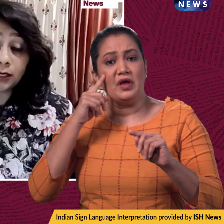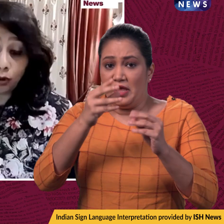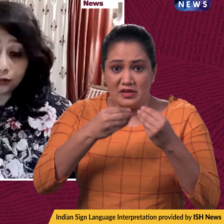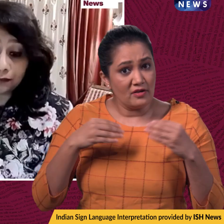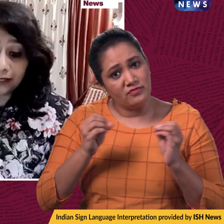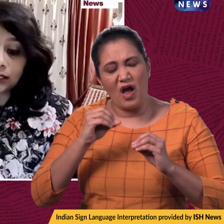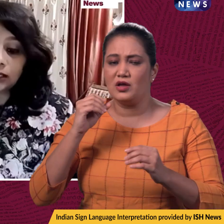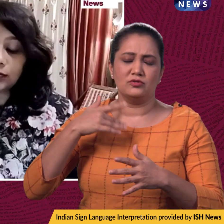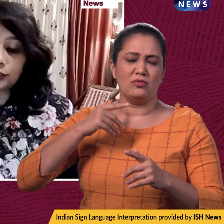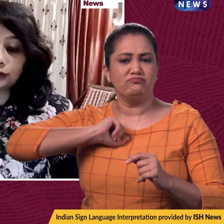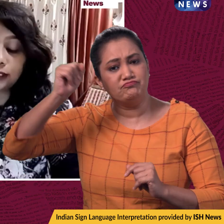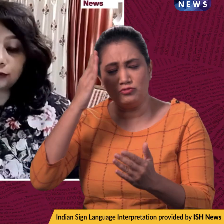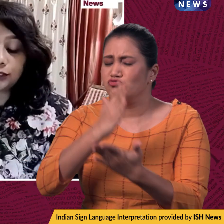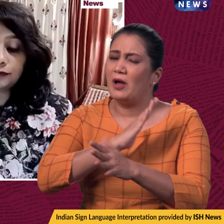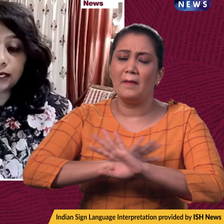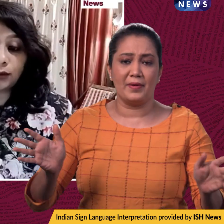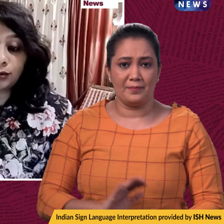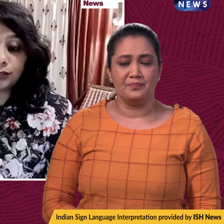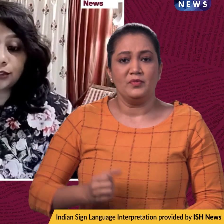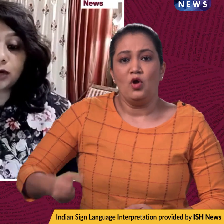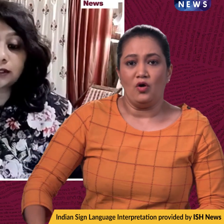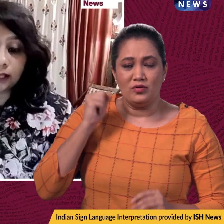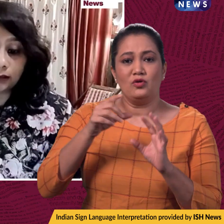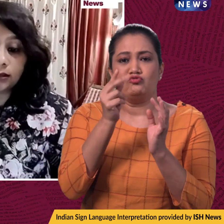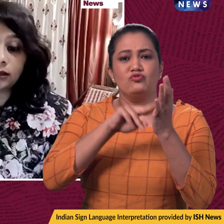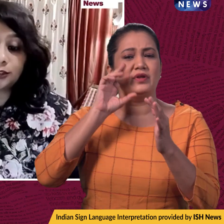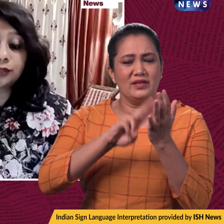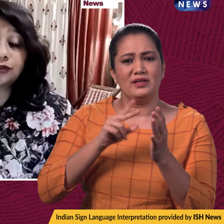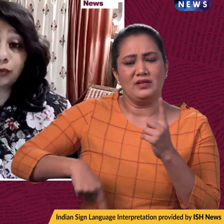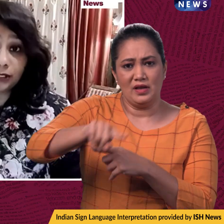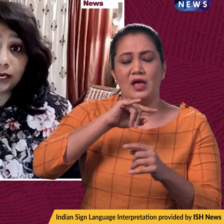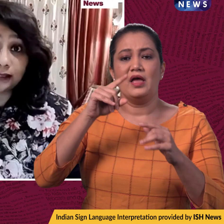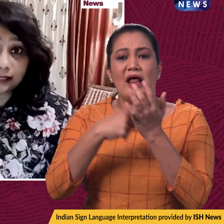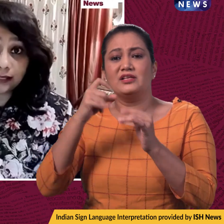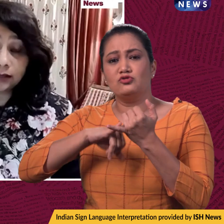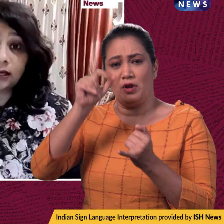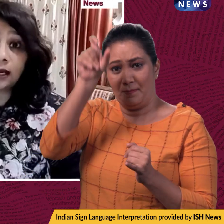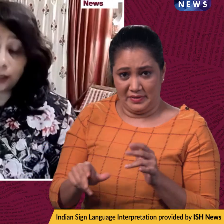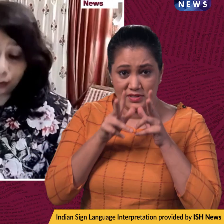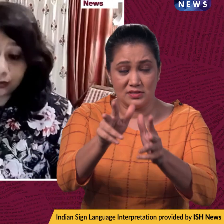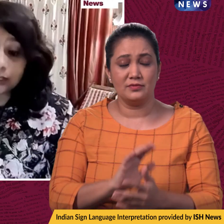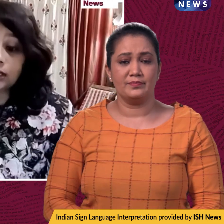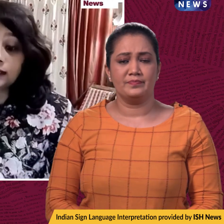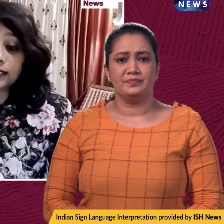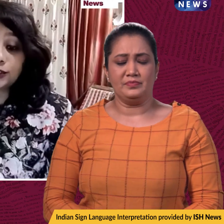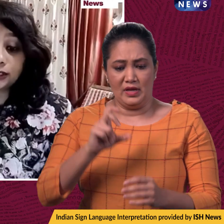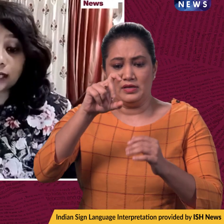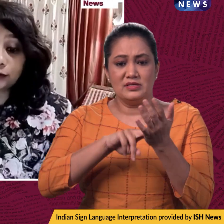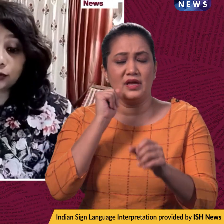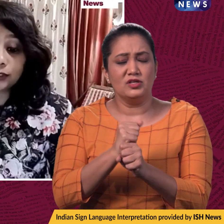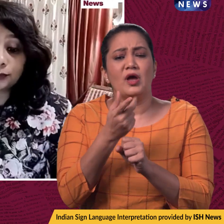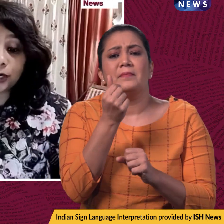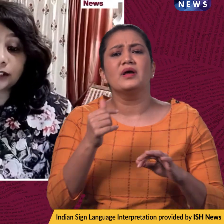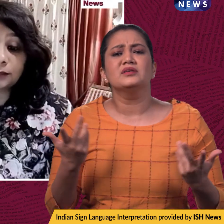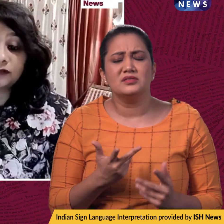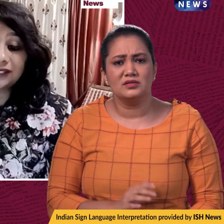demands are not met. Now, General Secretary of Delhi Auto Rickshaw Sangh, Rajendra Soni, has said, and I quote, CNG is now